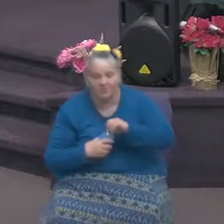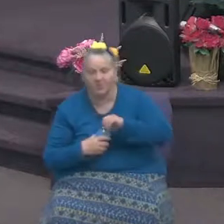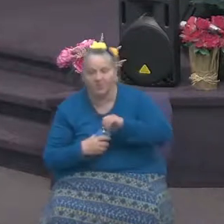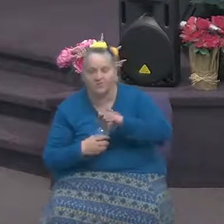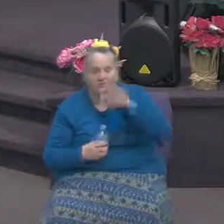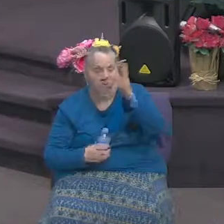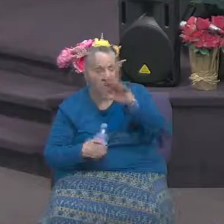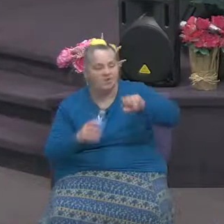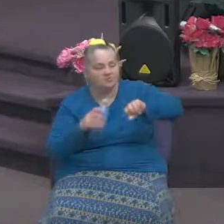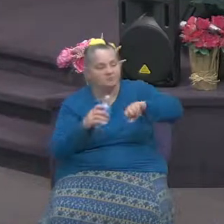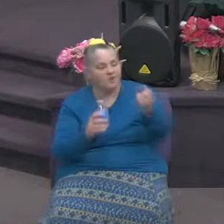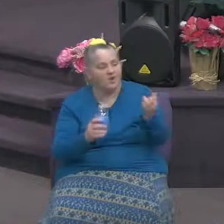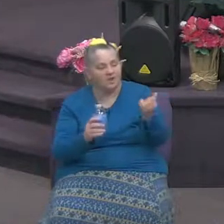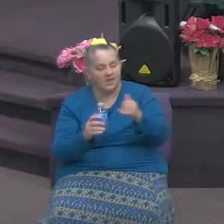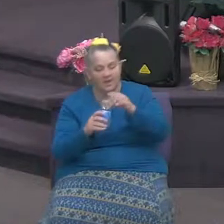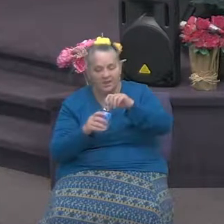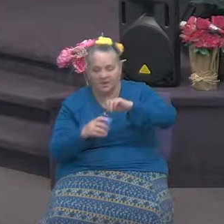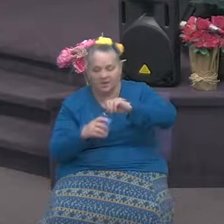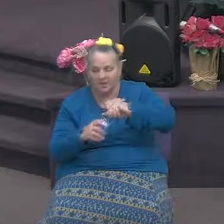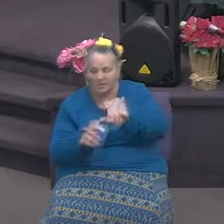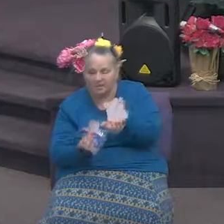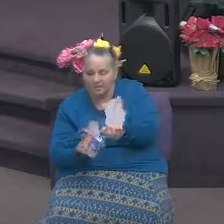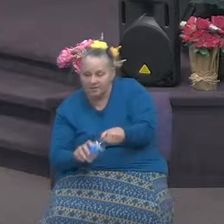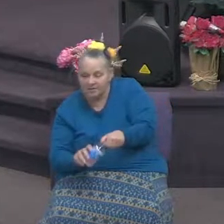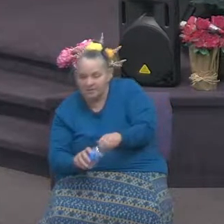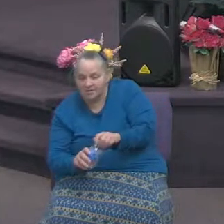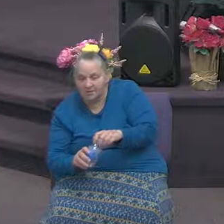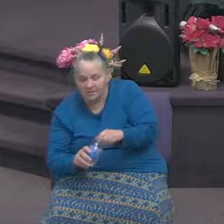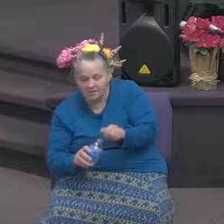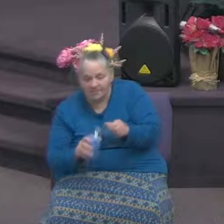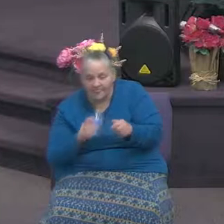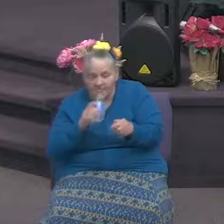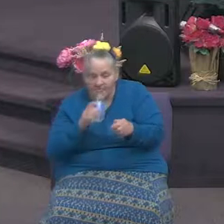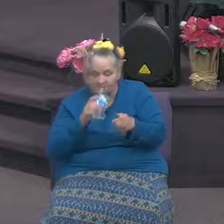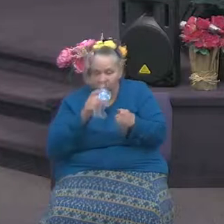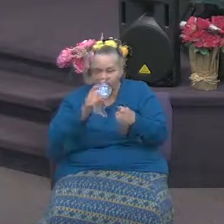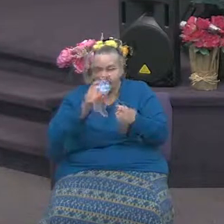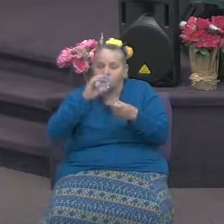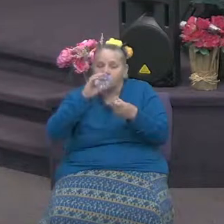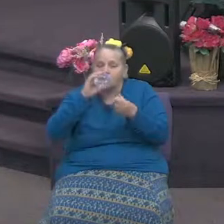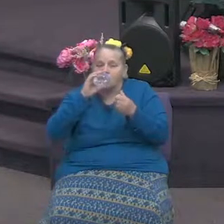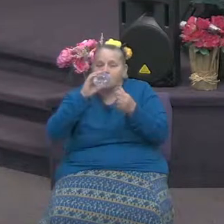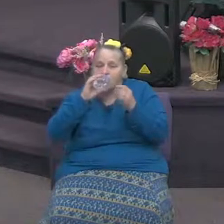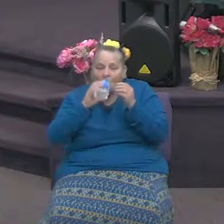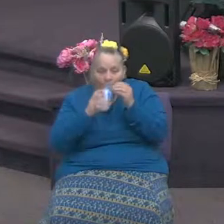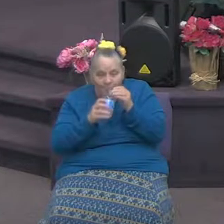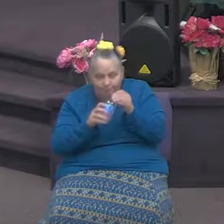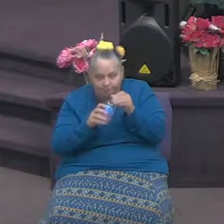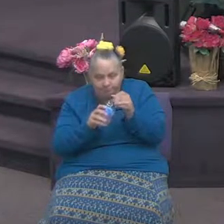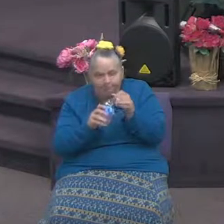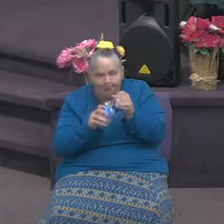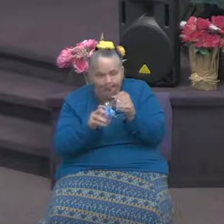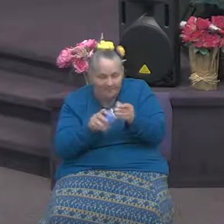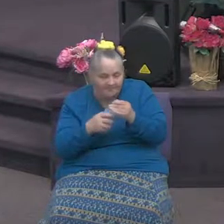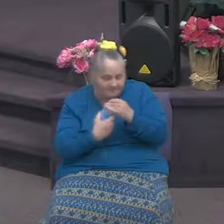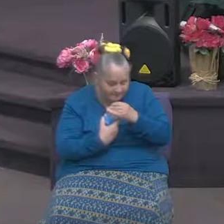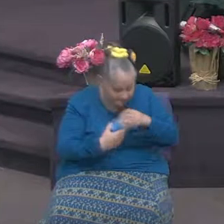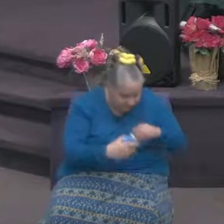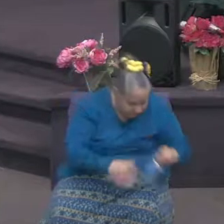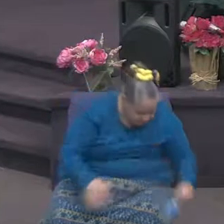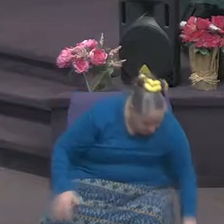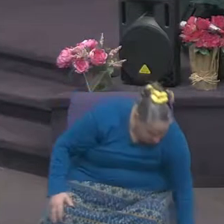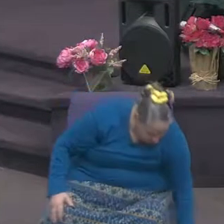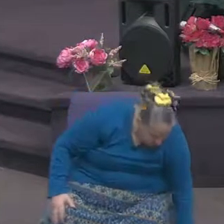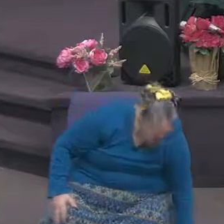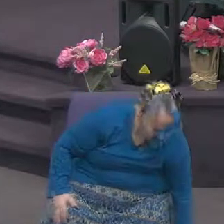God is breaking it. God is breaking the strongholds in your life. God is breaking the strongholds over your